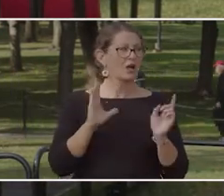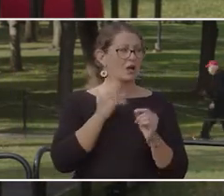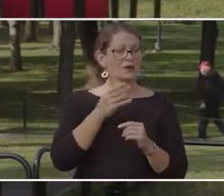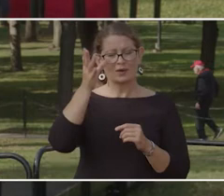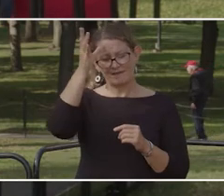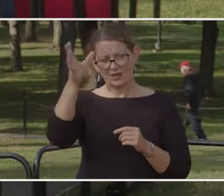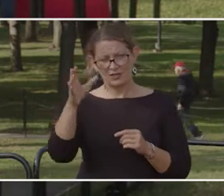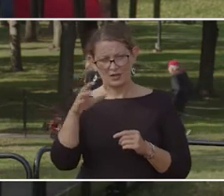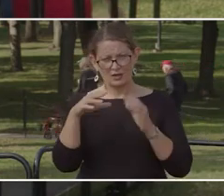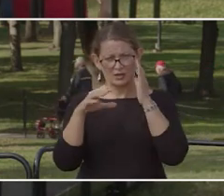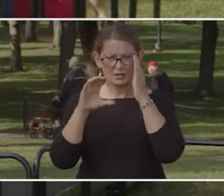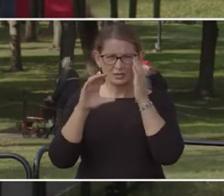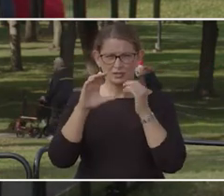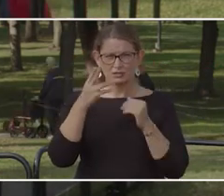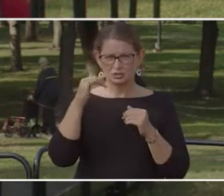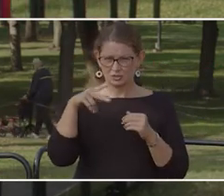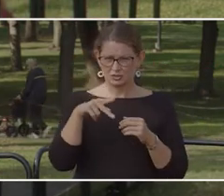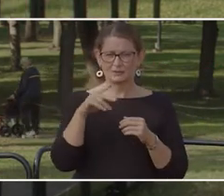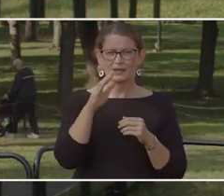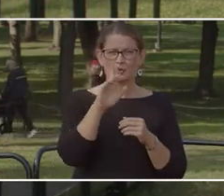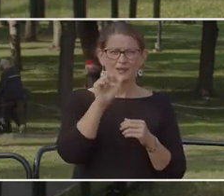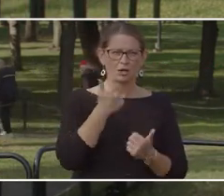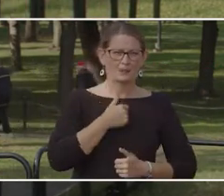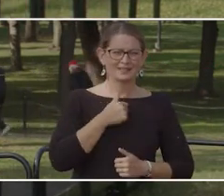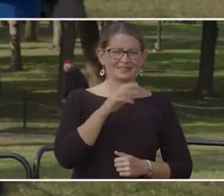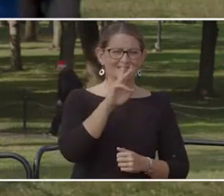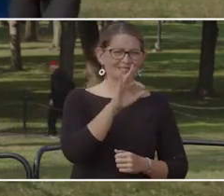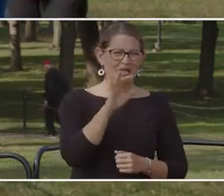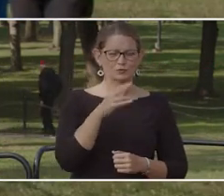Blankenship, U.S. Army, 1969 to 1970.